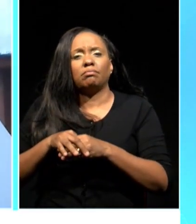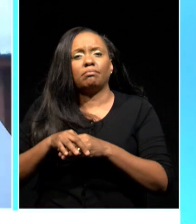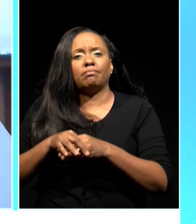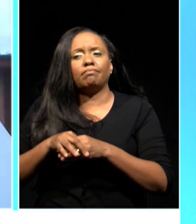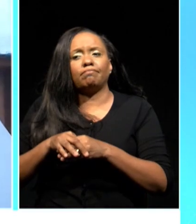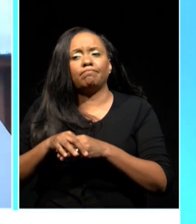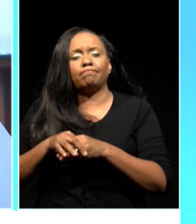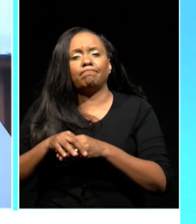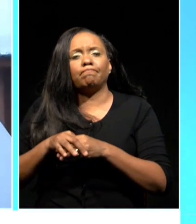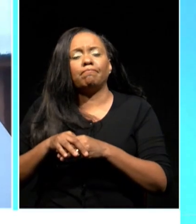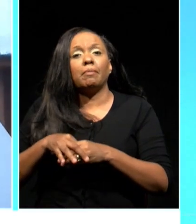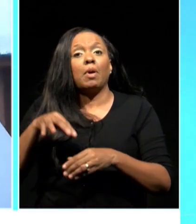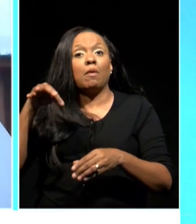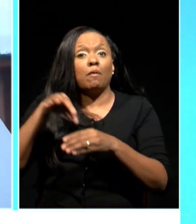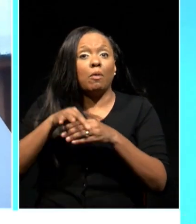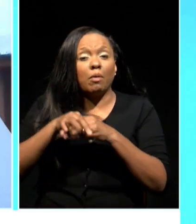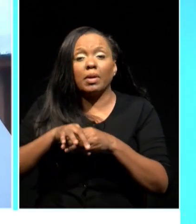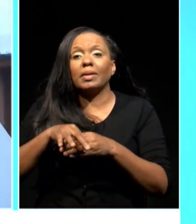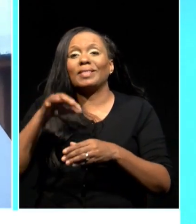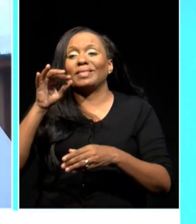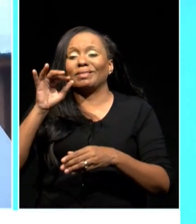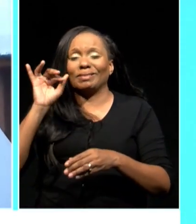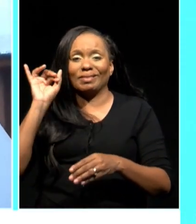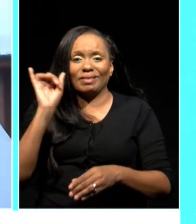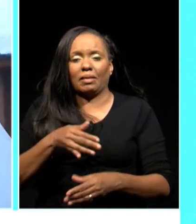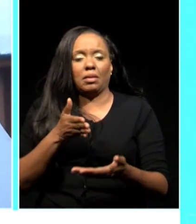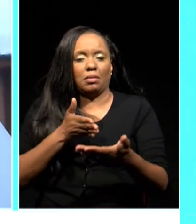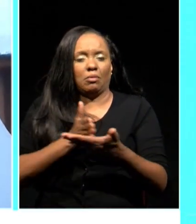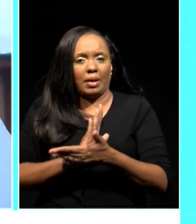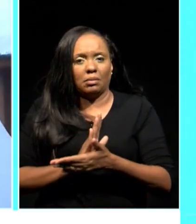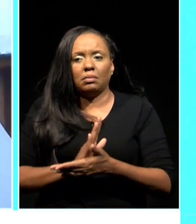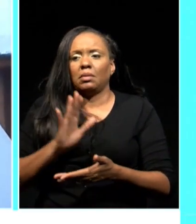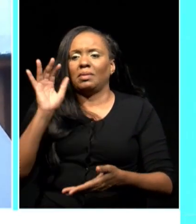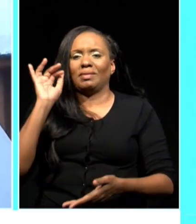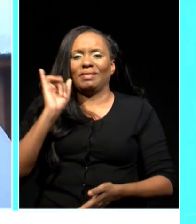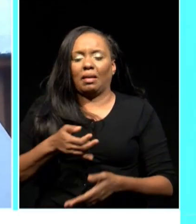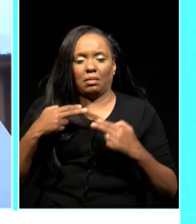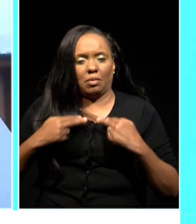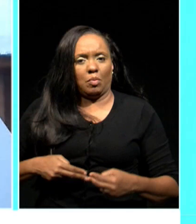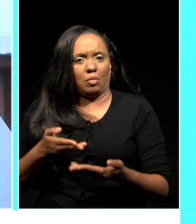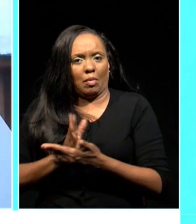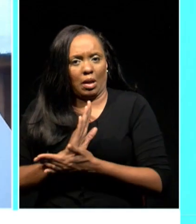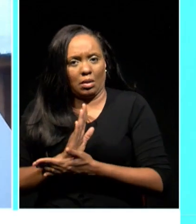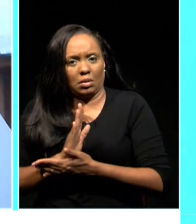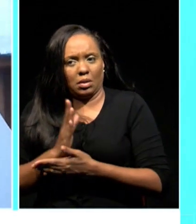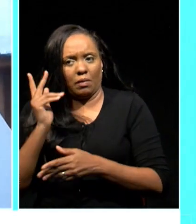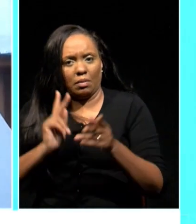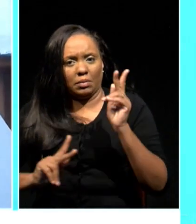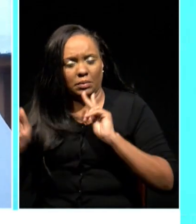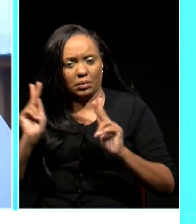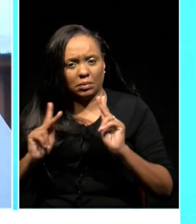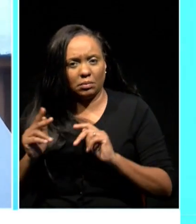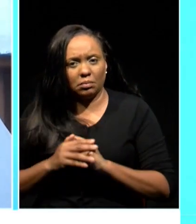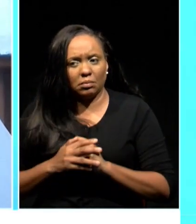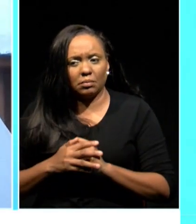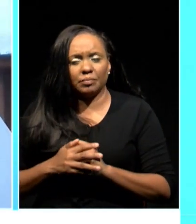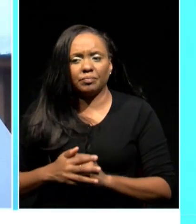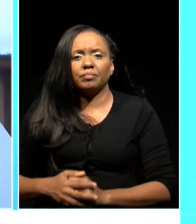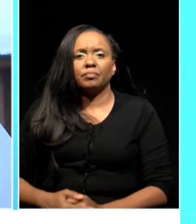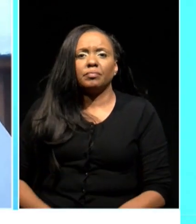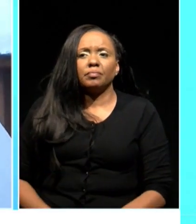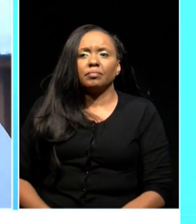would say that it is also a human right in terms of the evolution of a society's civilization. So that there's a